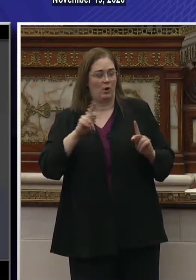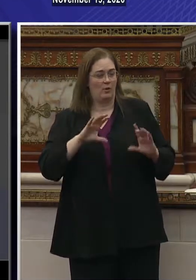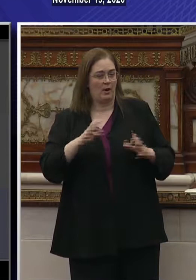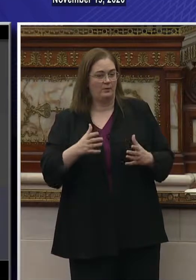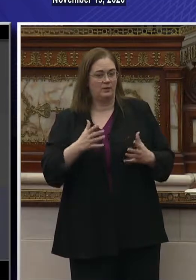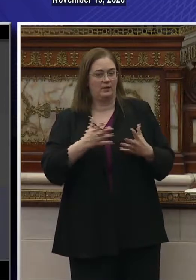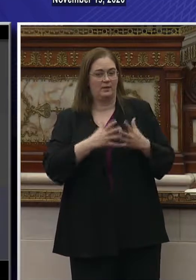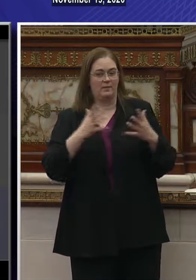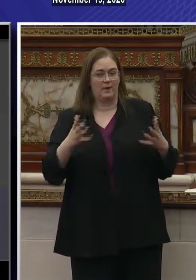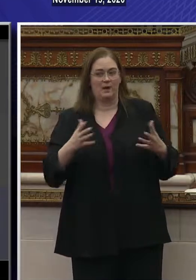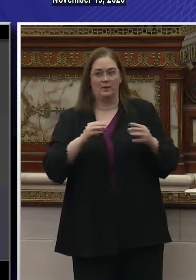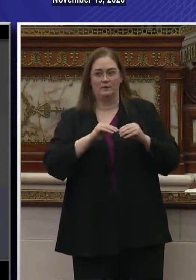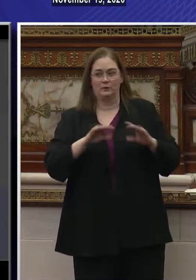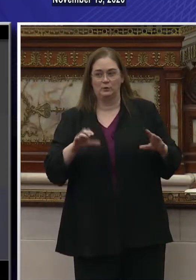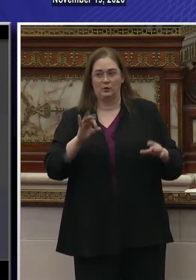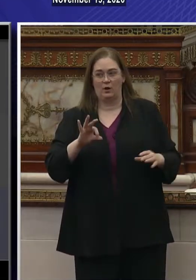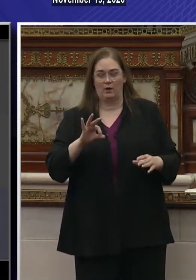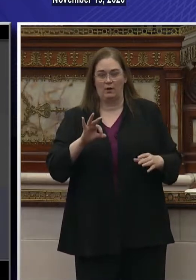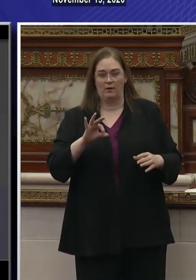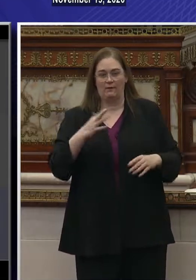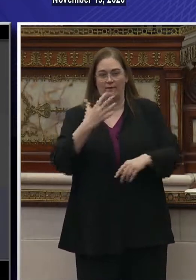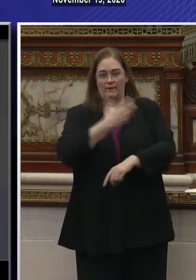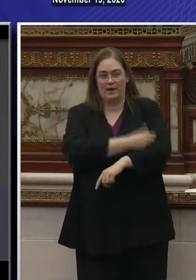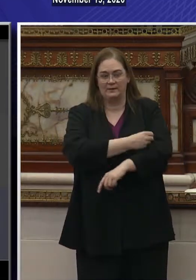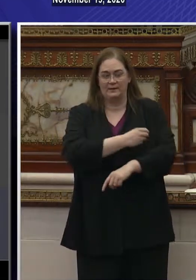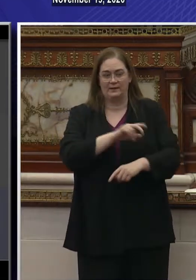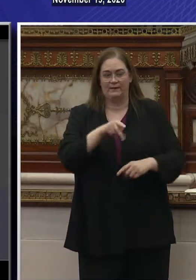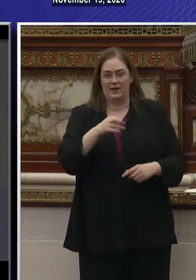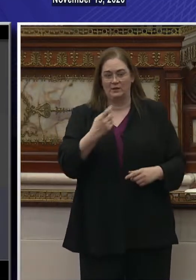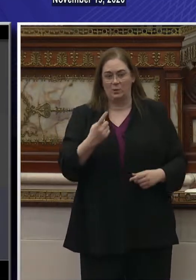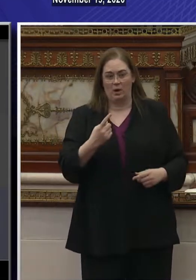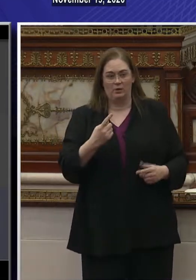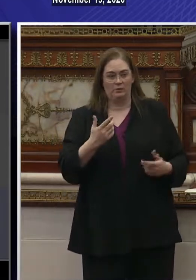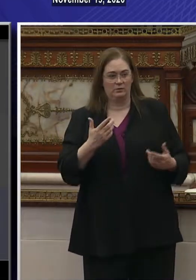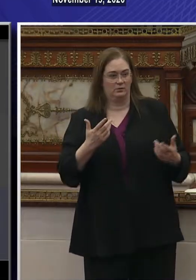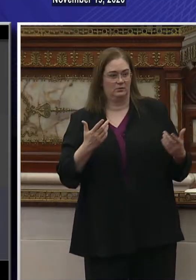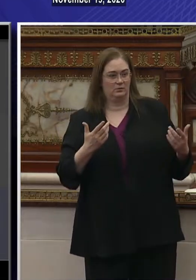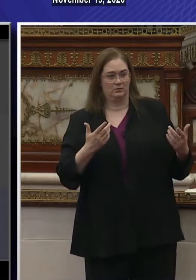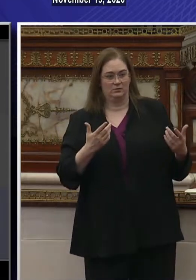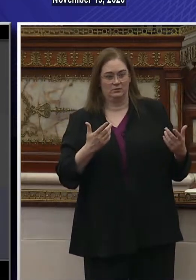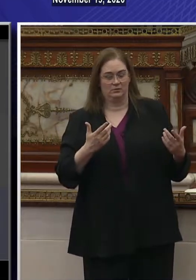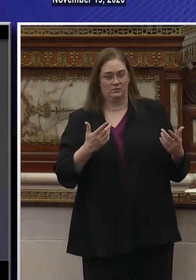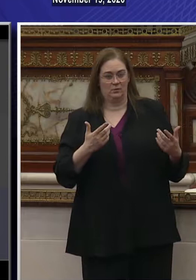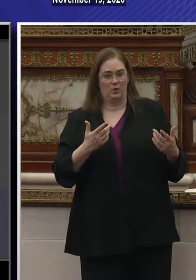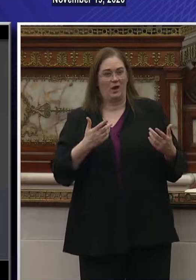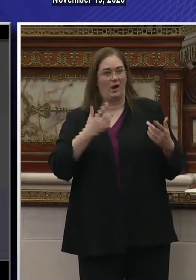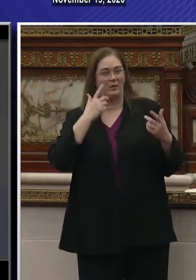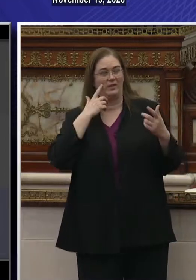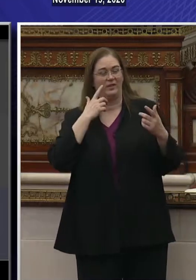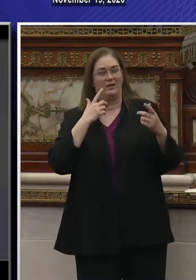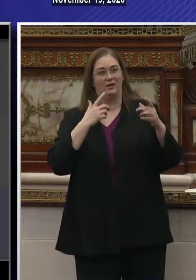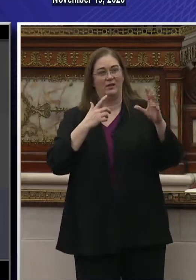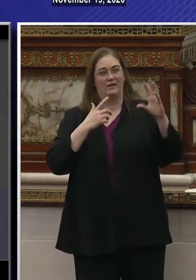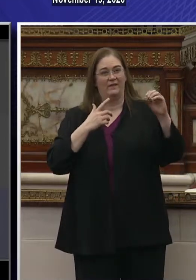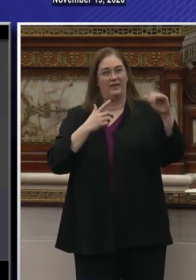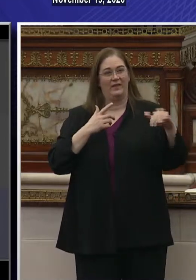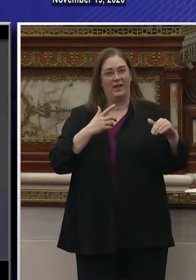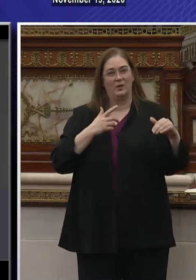the amount of distribution of vaccines in phase one. I mean, below 4%, I would